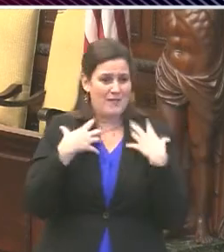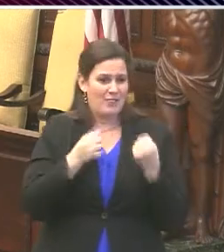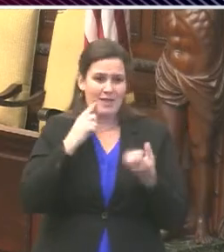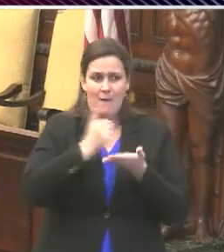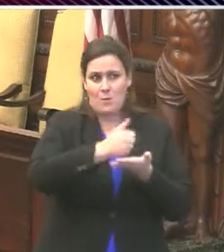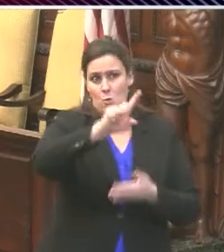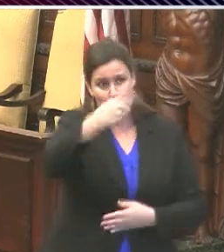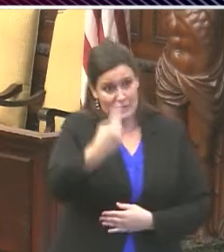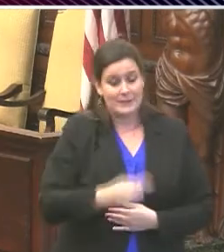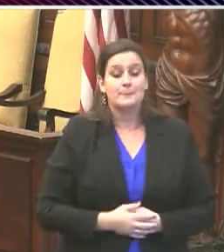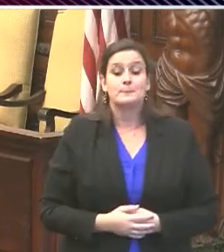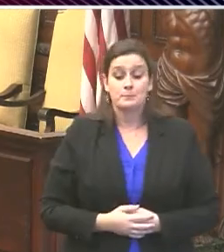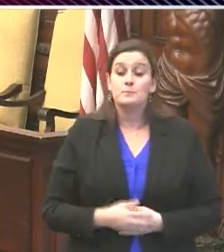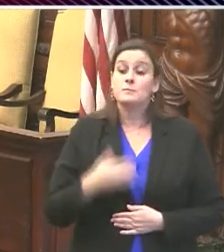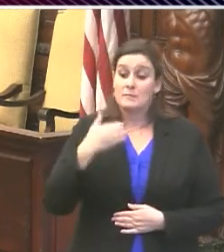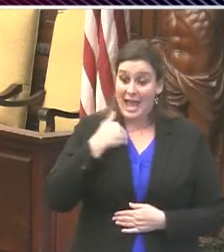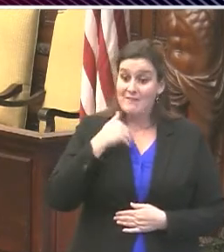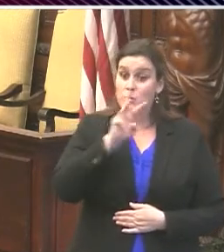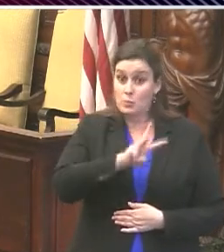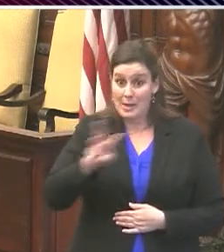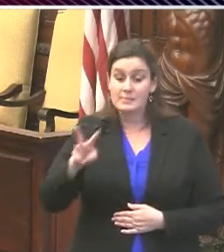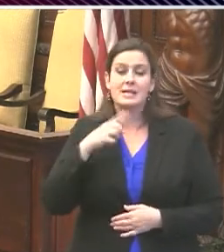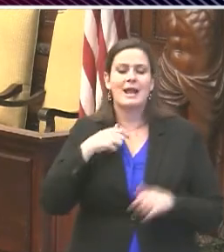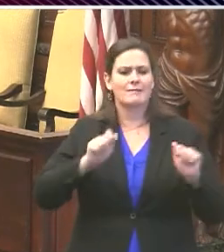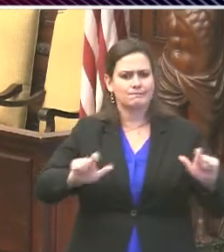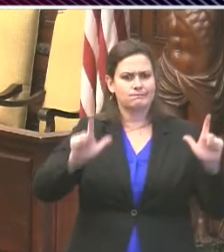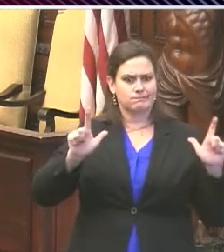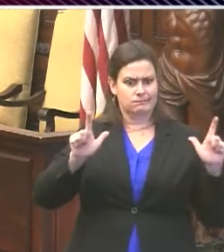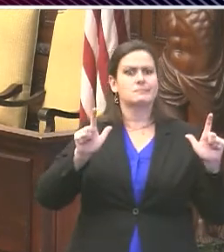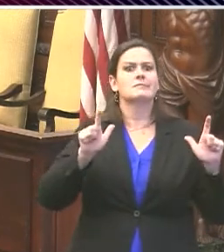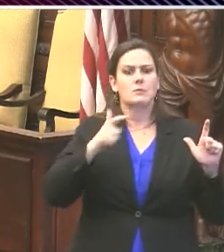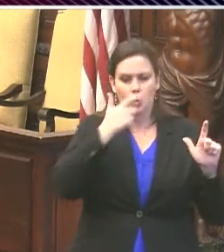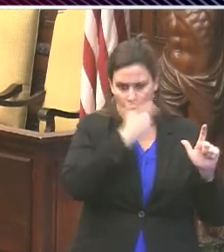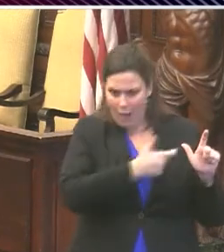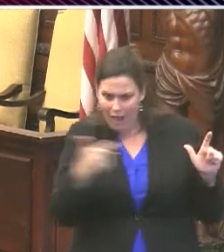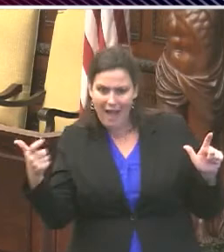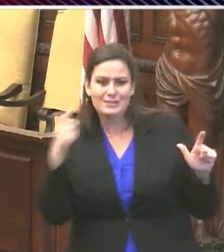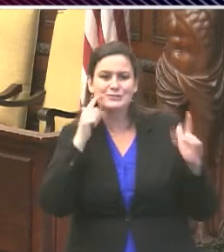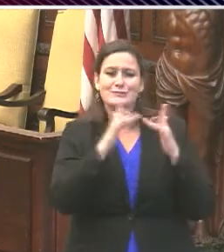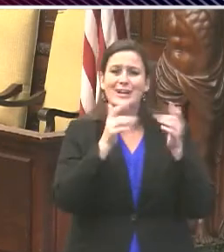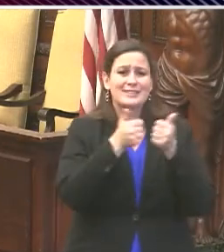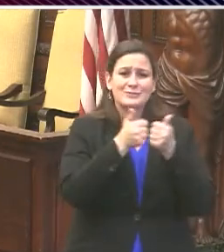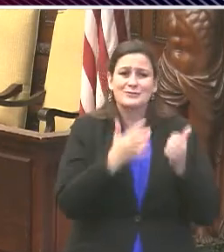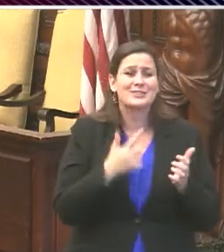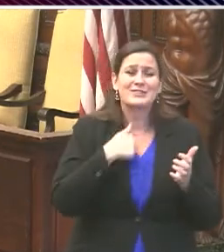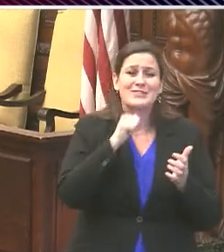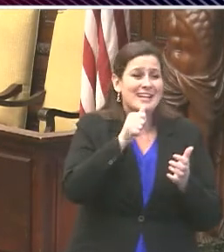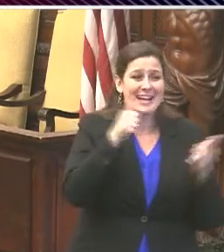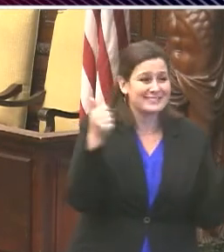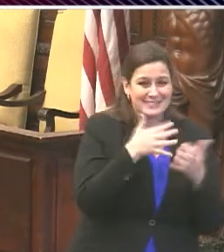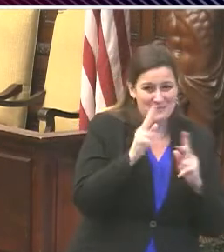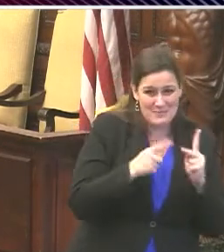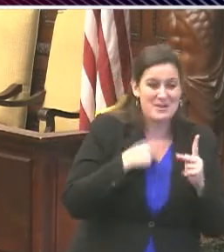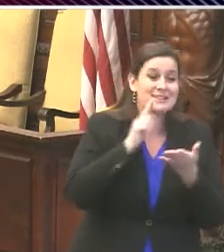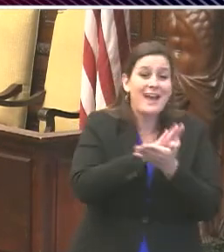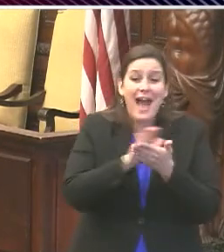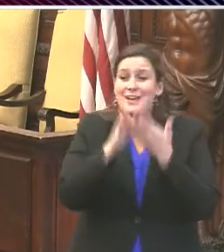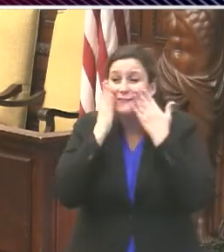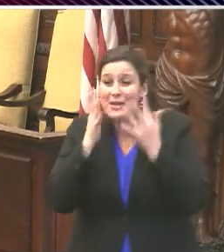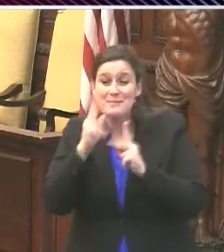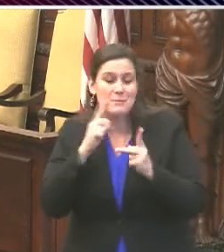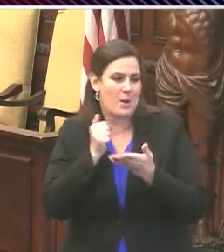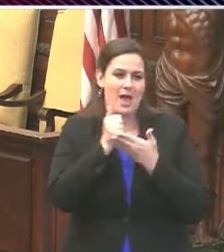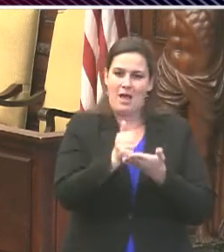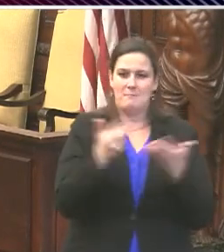website videos of our contact tracers, so you can see that these are not scary people. These are nice folks just like you and me who only want to